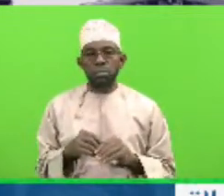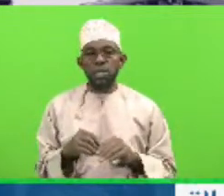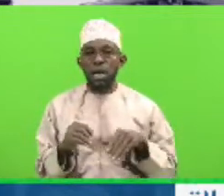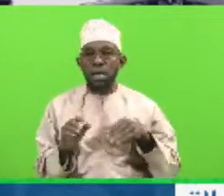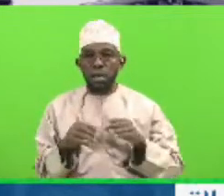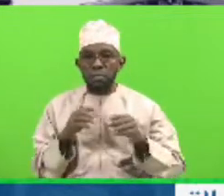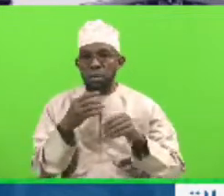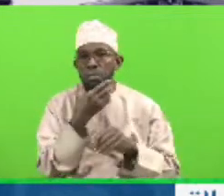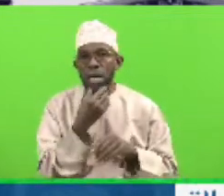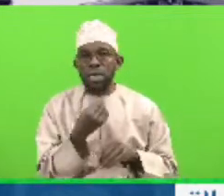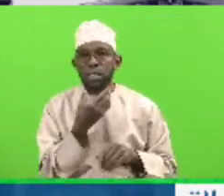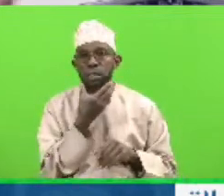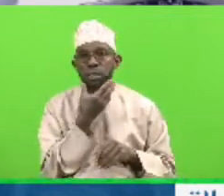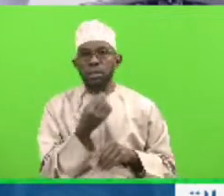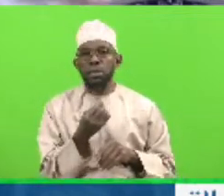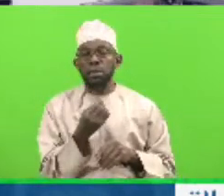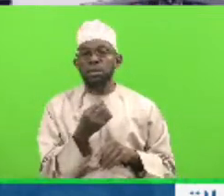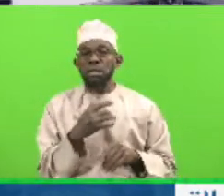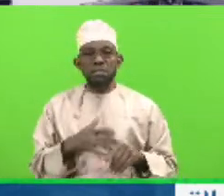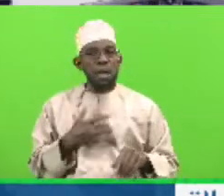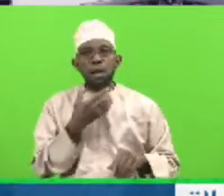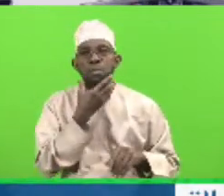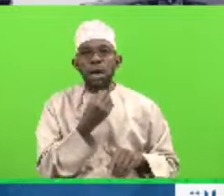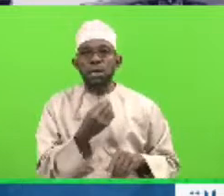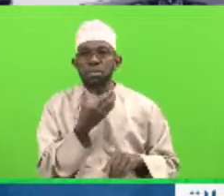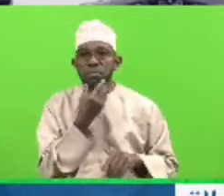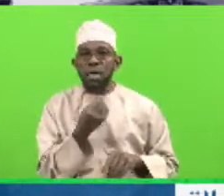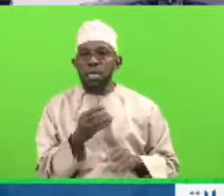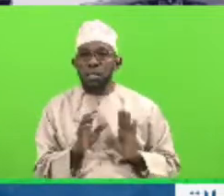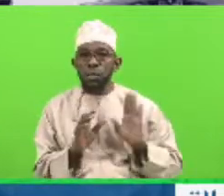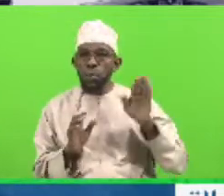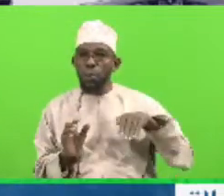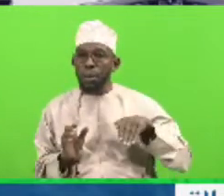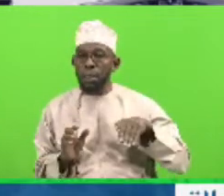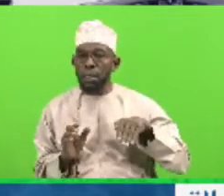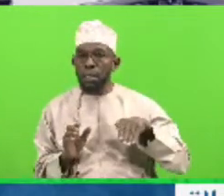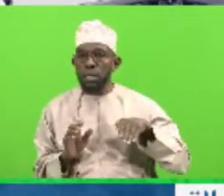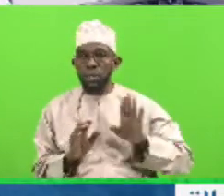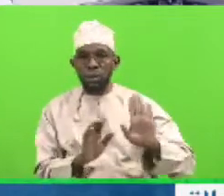You lust after men. You desire men instead of women.